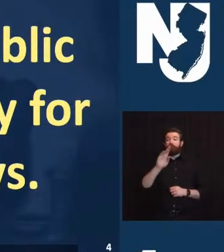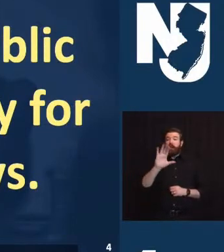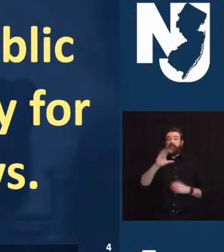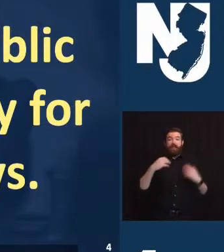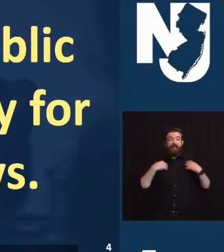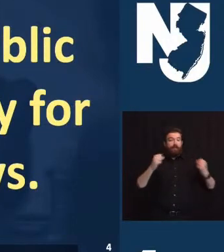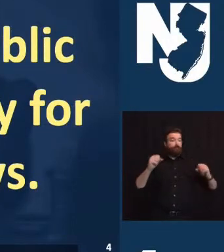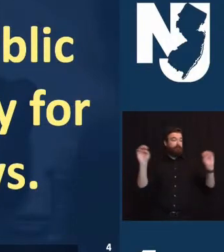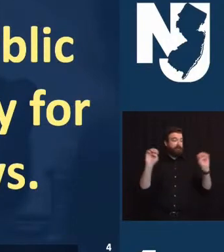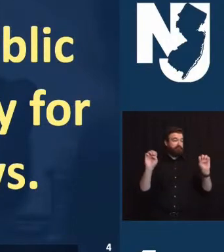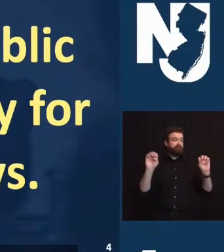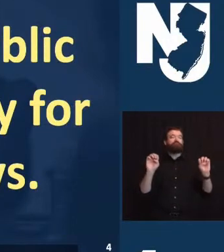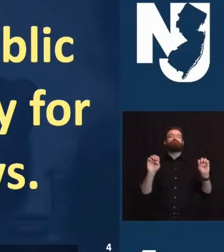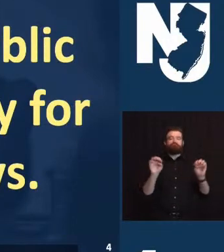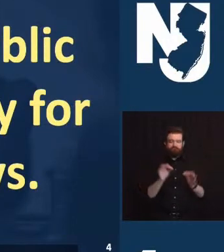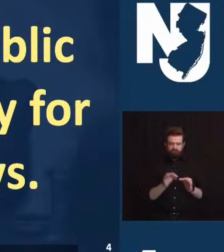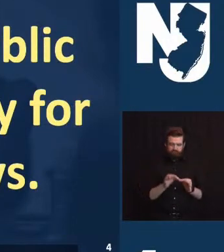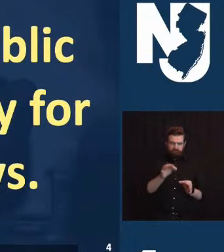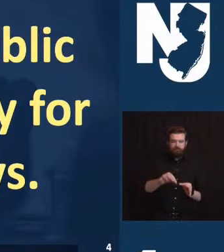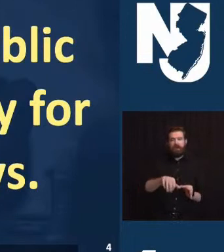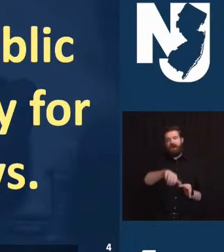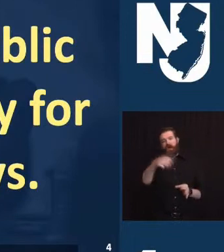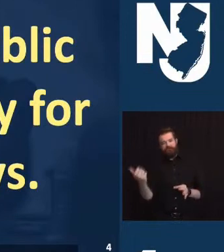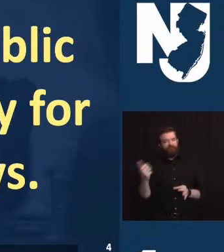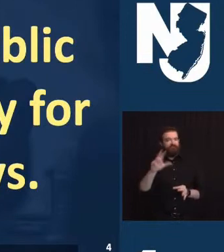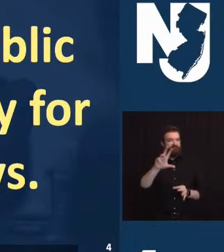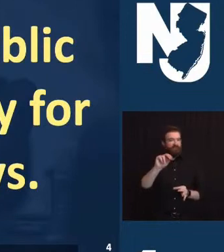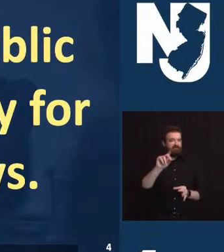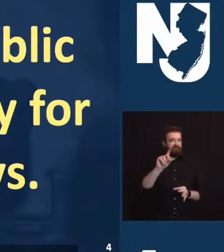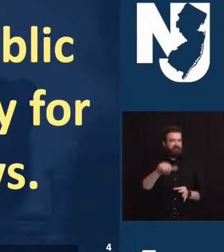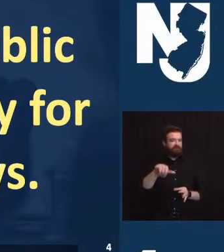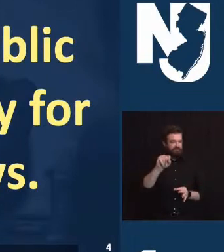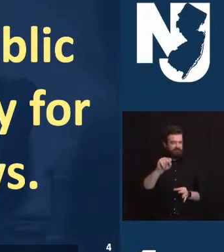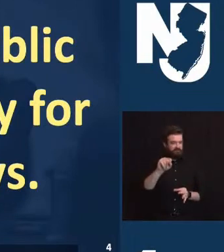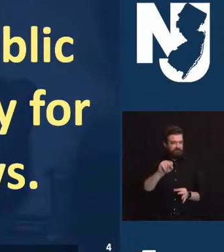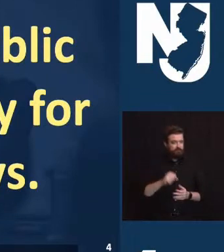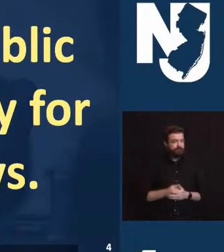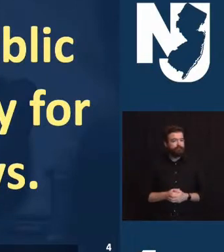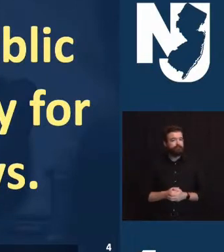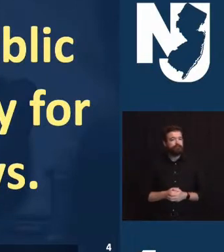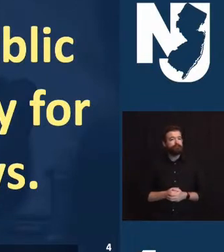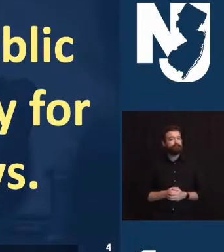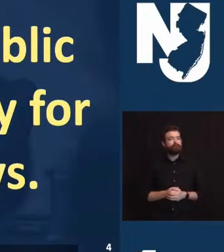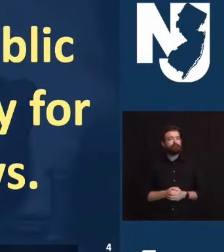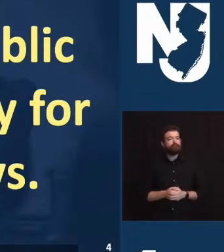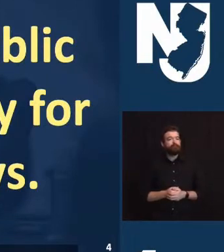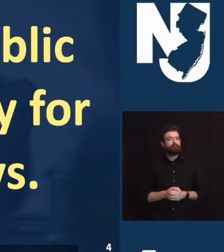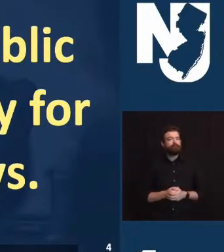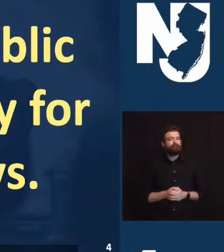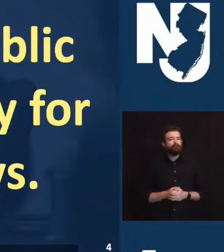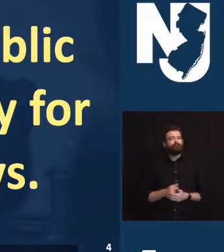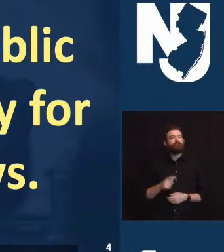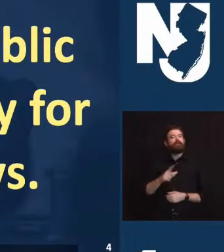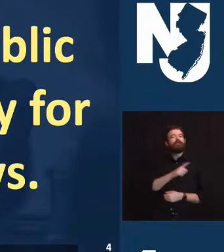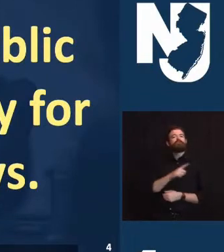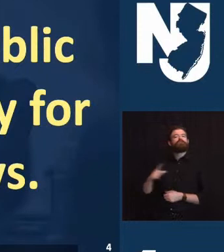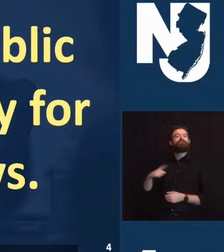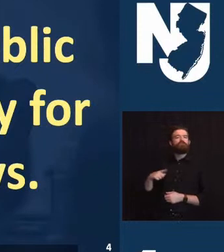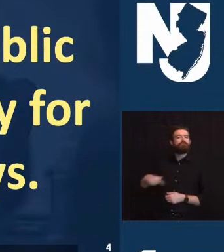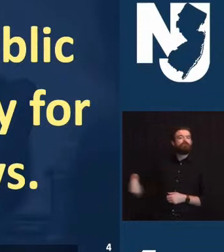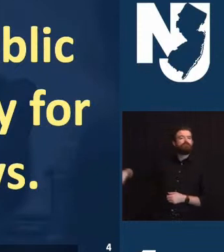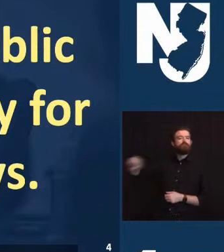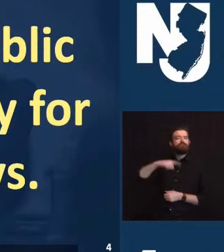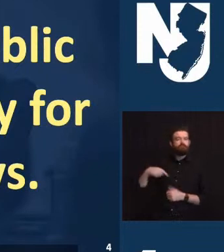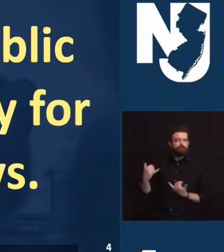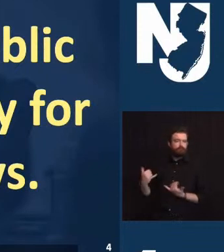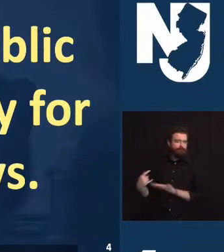Assembly Speaker Craig Coughlin and I, along with our teams, are working toward a legislative solution that will allow the public health emergency, which I